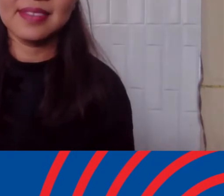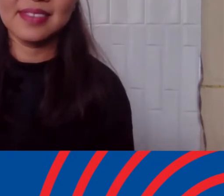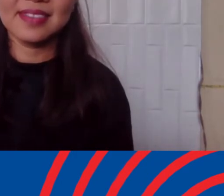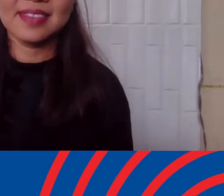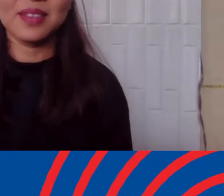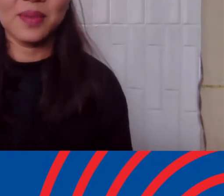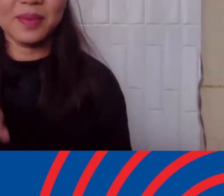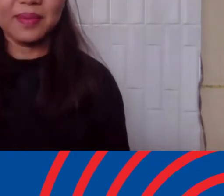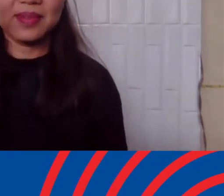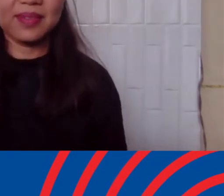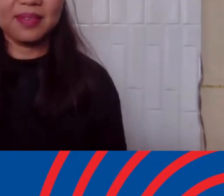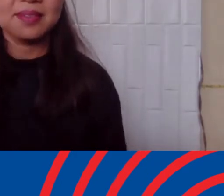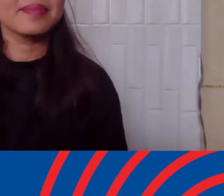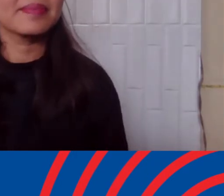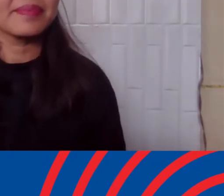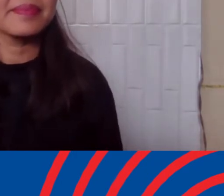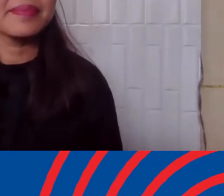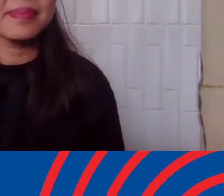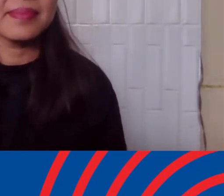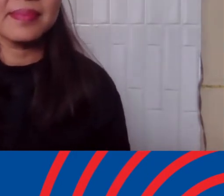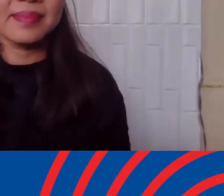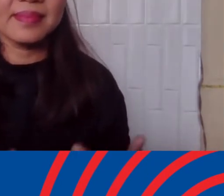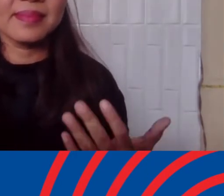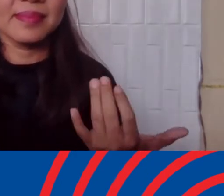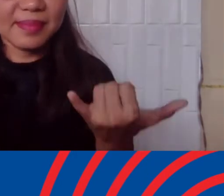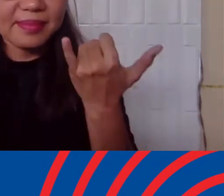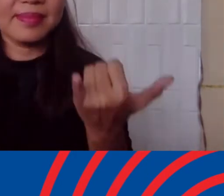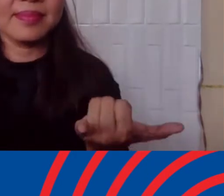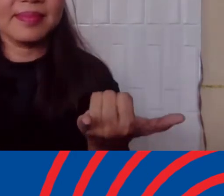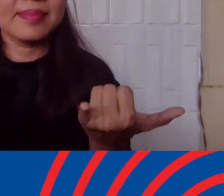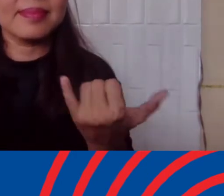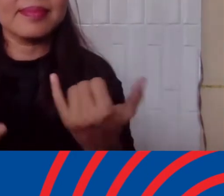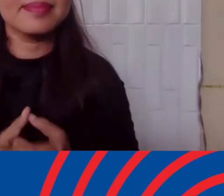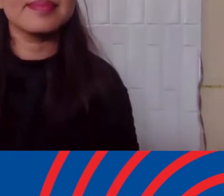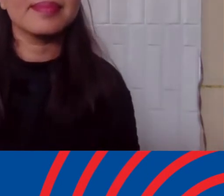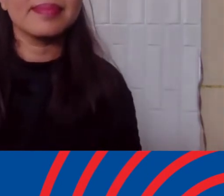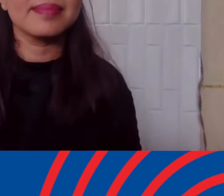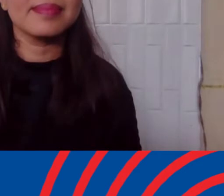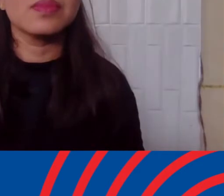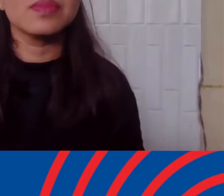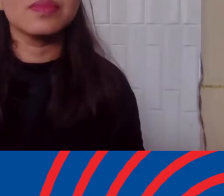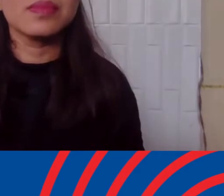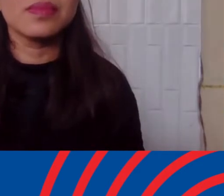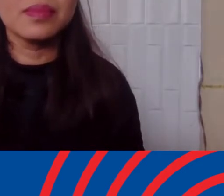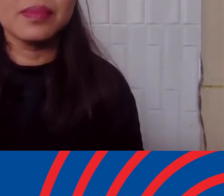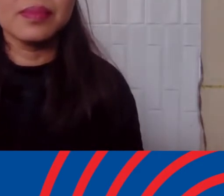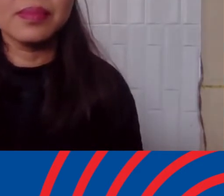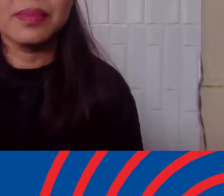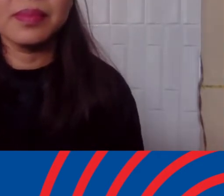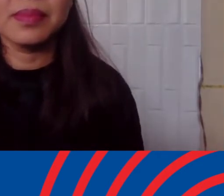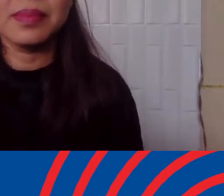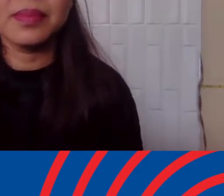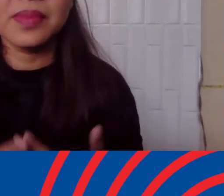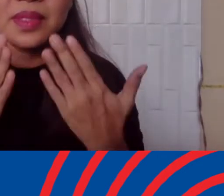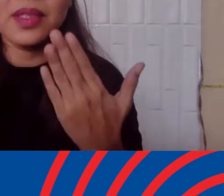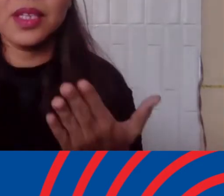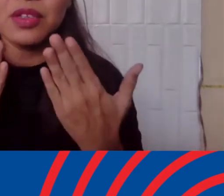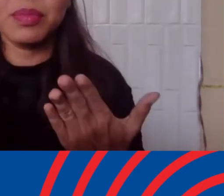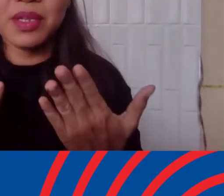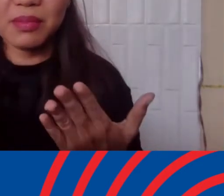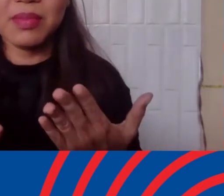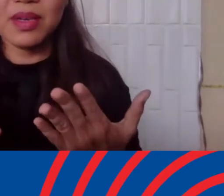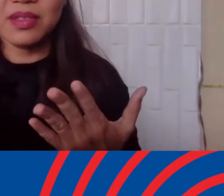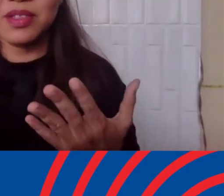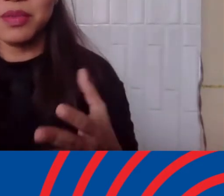Okay, now let's go back to the presentation. Thank you very much for participating in